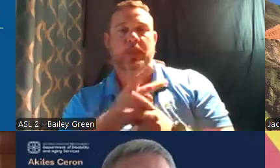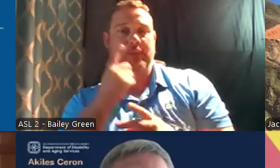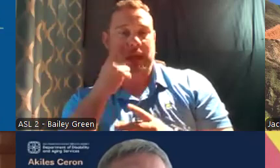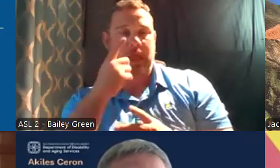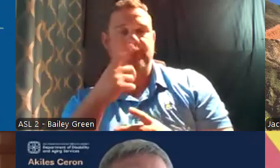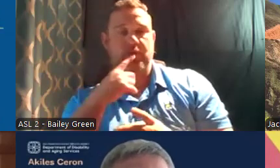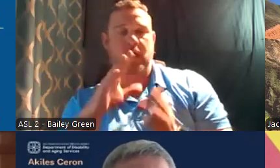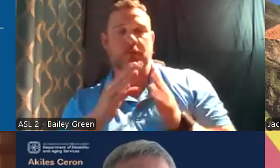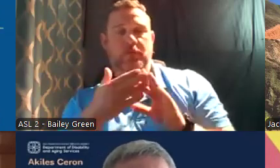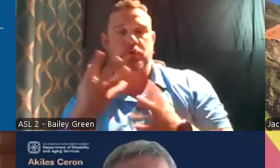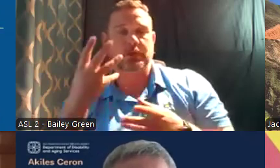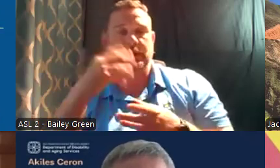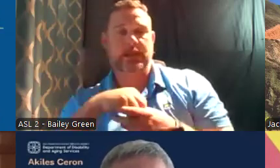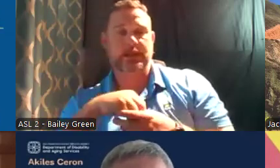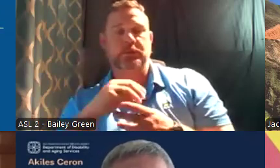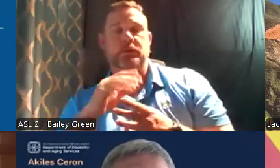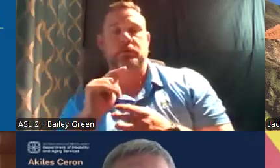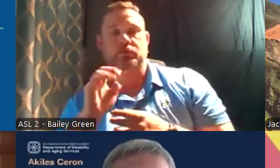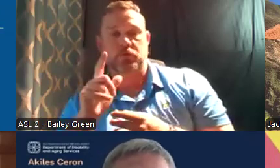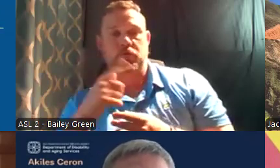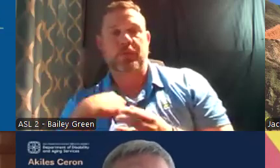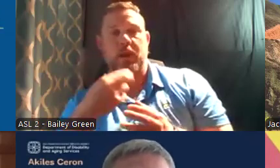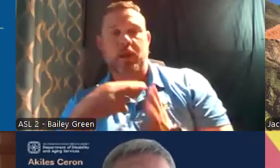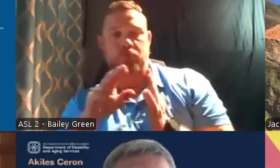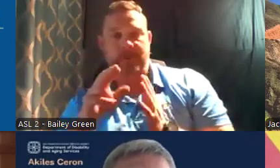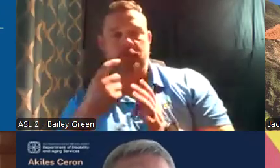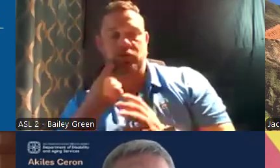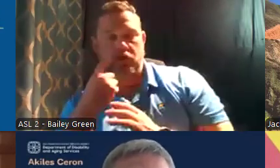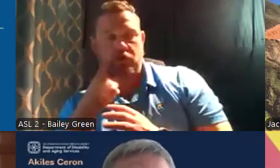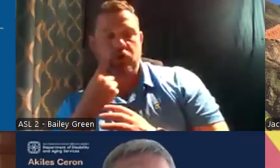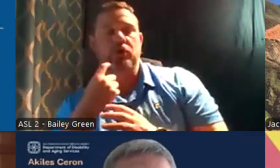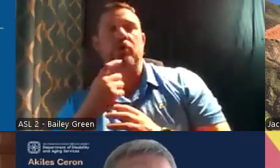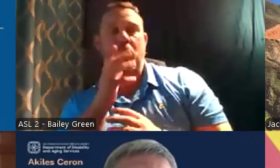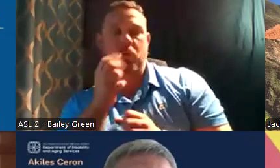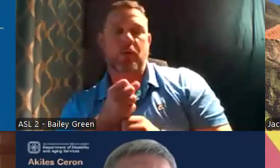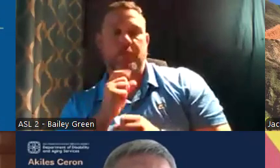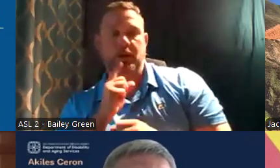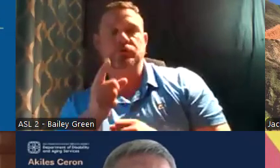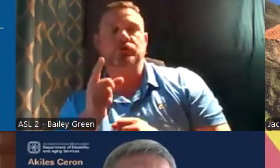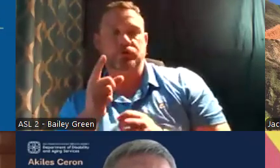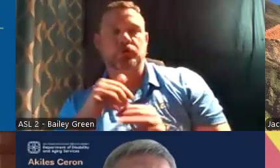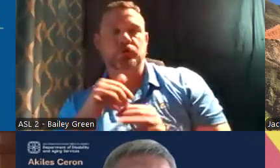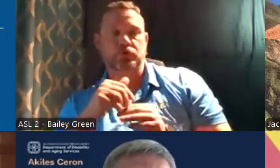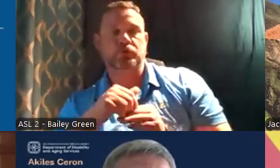community engagement toolkit that I referenced earlier. I'll make sure to send